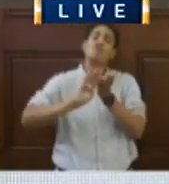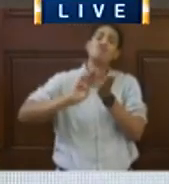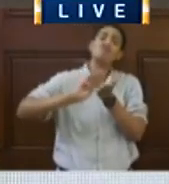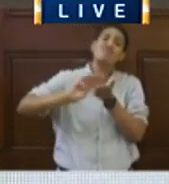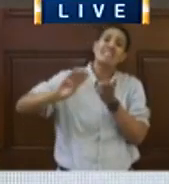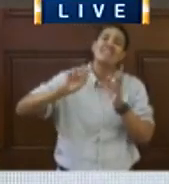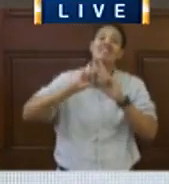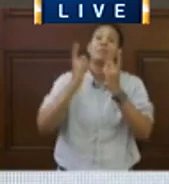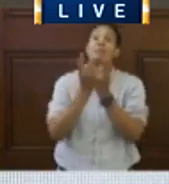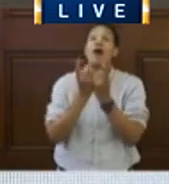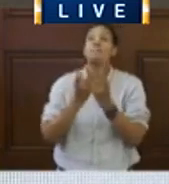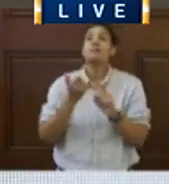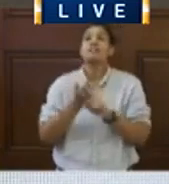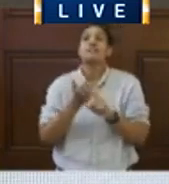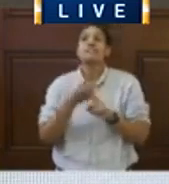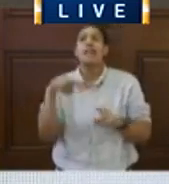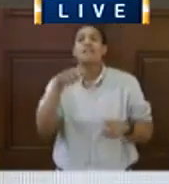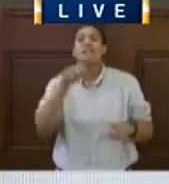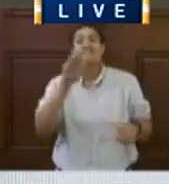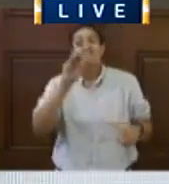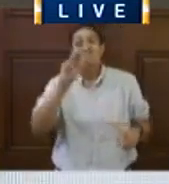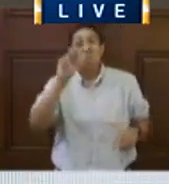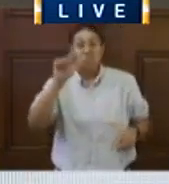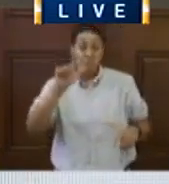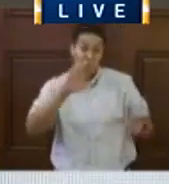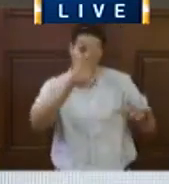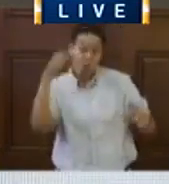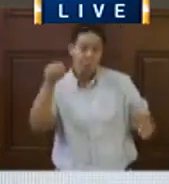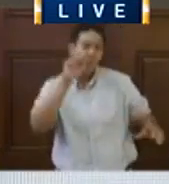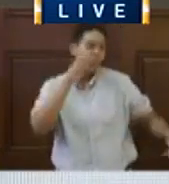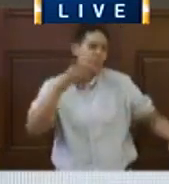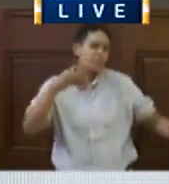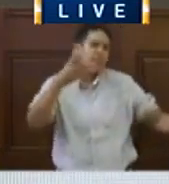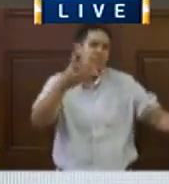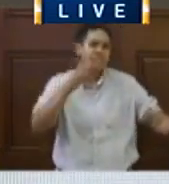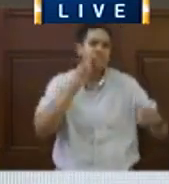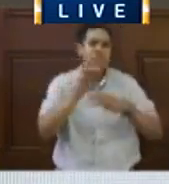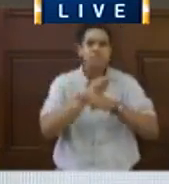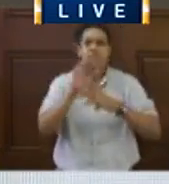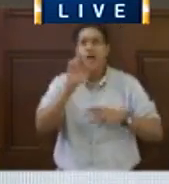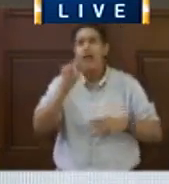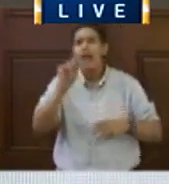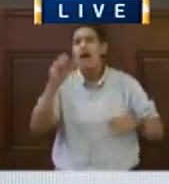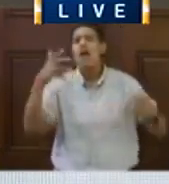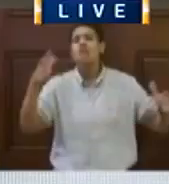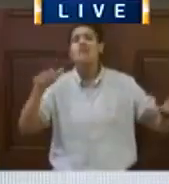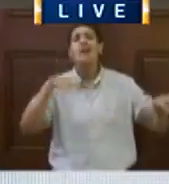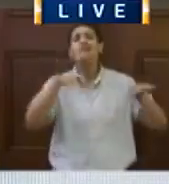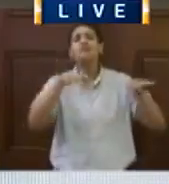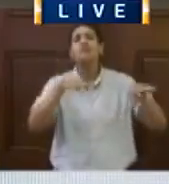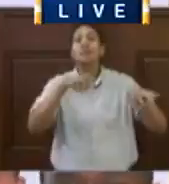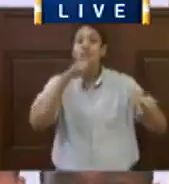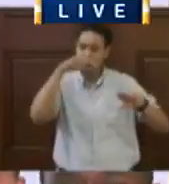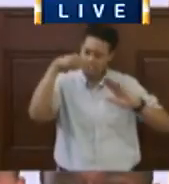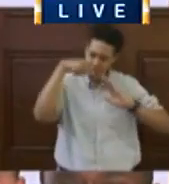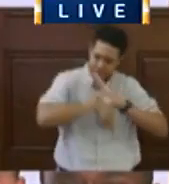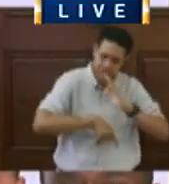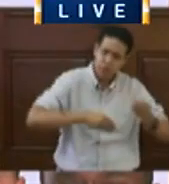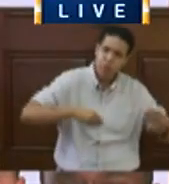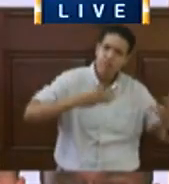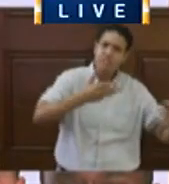corporations, and they will be provisioned, as I said. Minister Clark has now explained the actual extent of the provision to be able